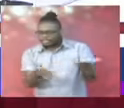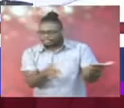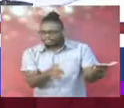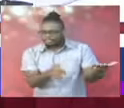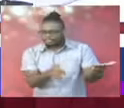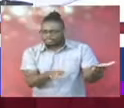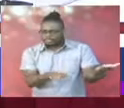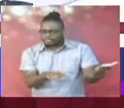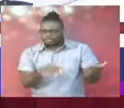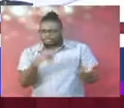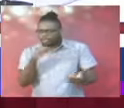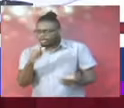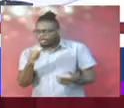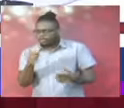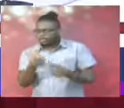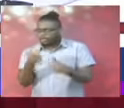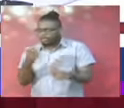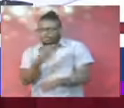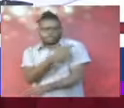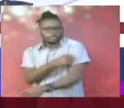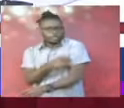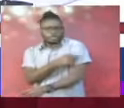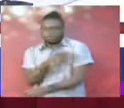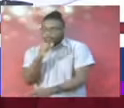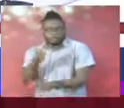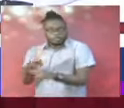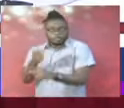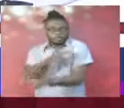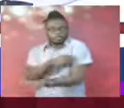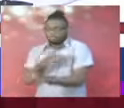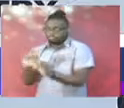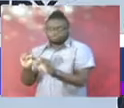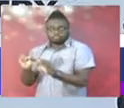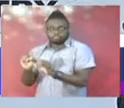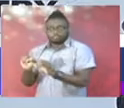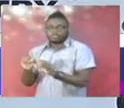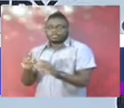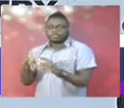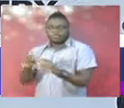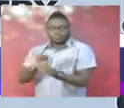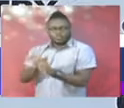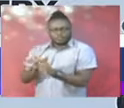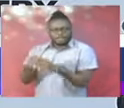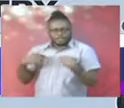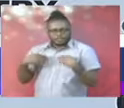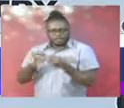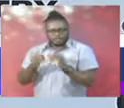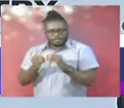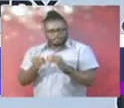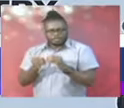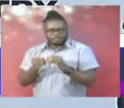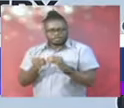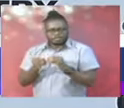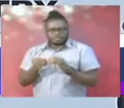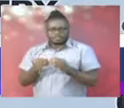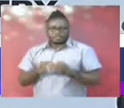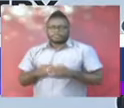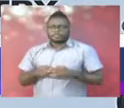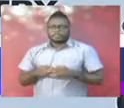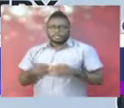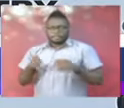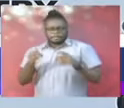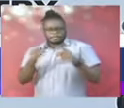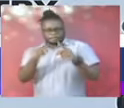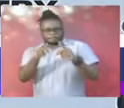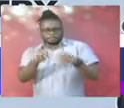question, in terms of your person has the first dose of AstraZeneca, they contracted COVID thereafter.